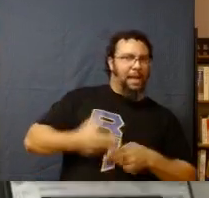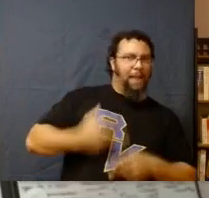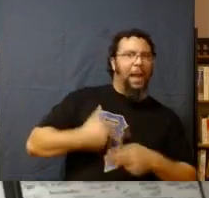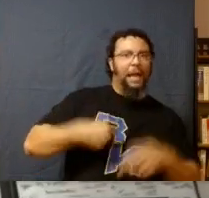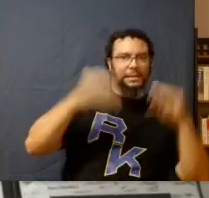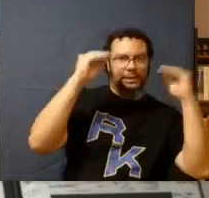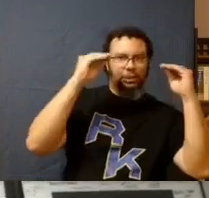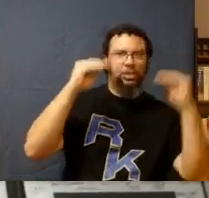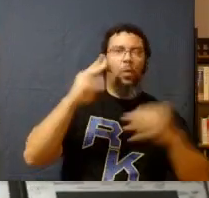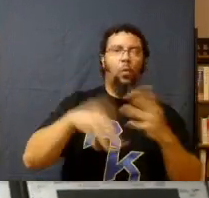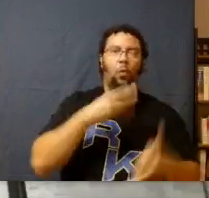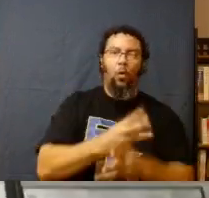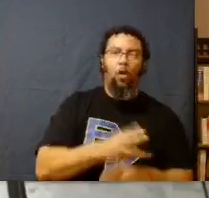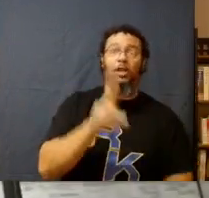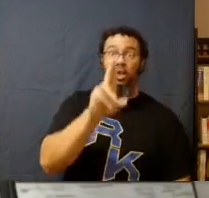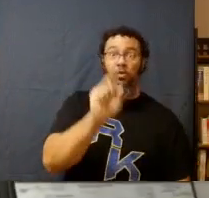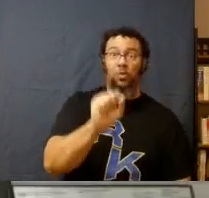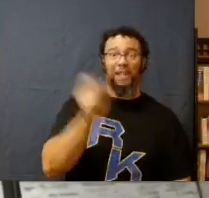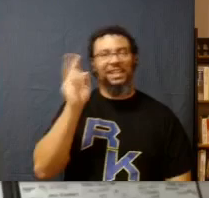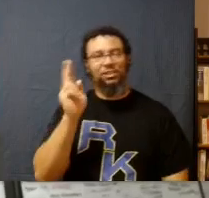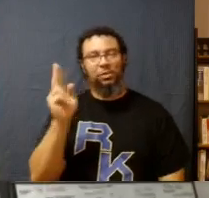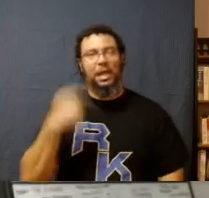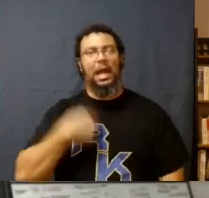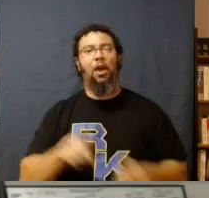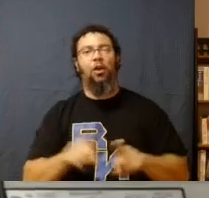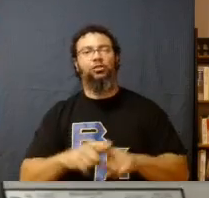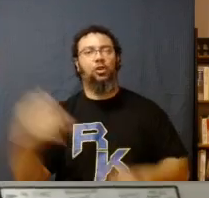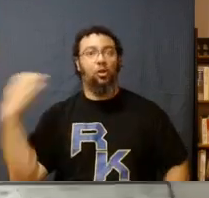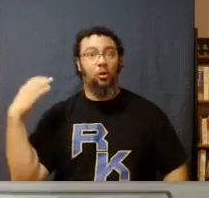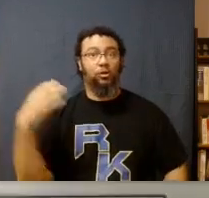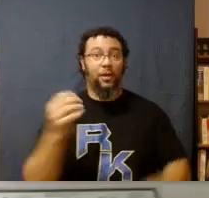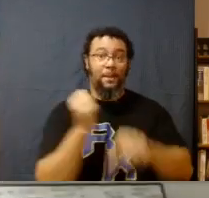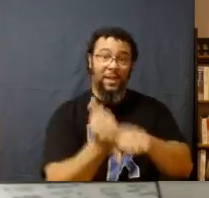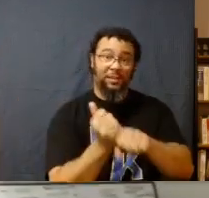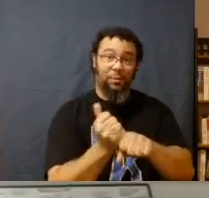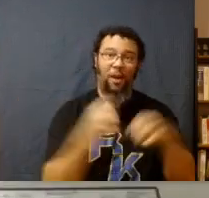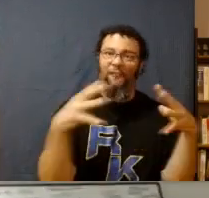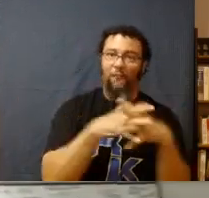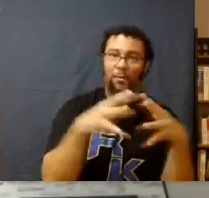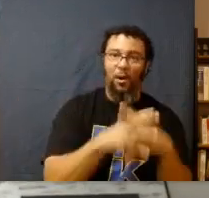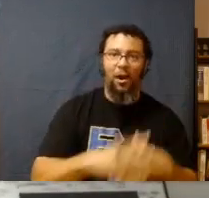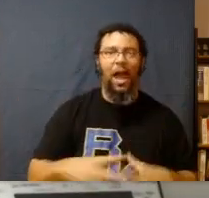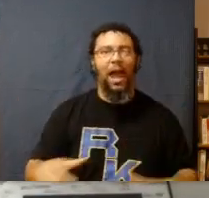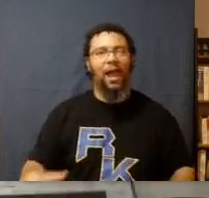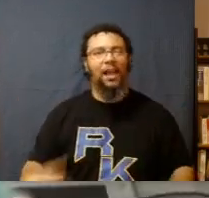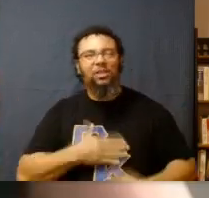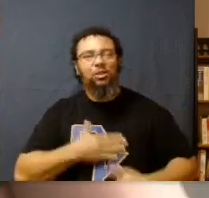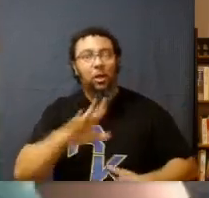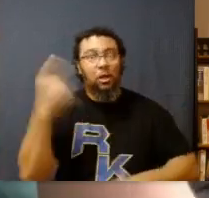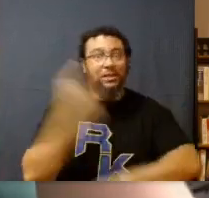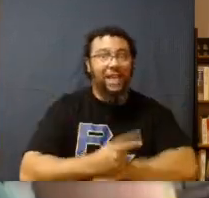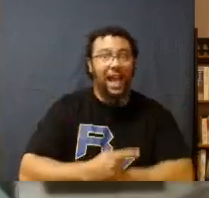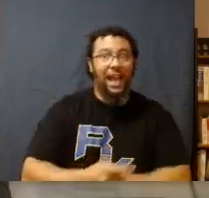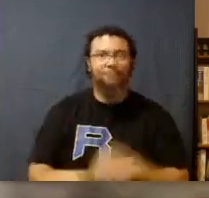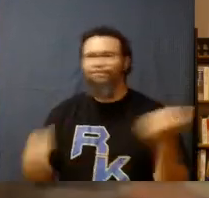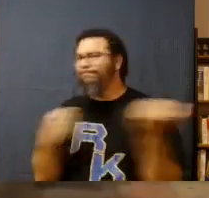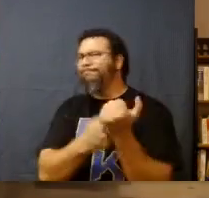history and U.S. history. I also coach football and baseball. Have a great day, and go Generals.